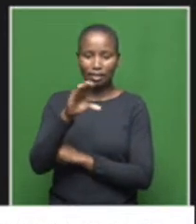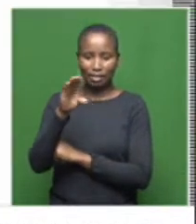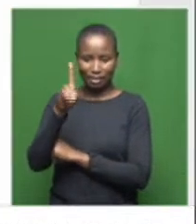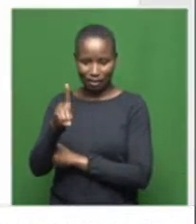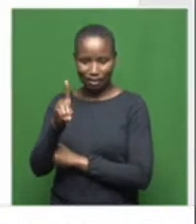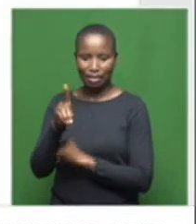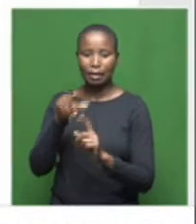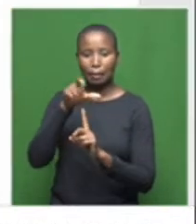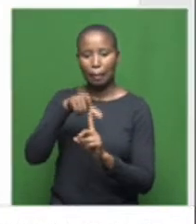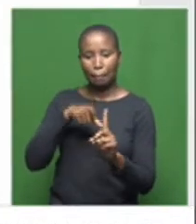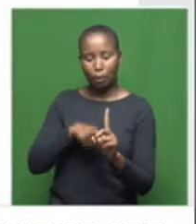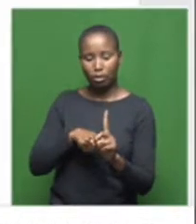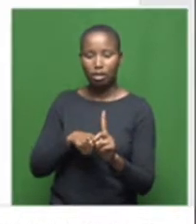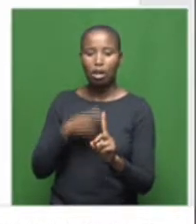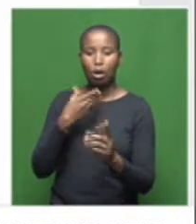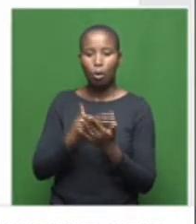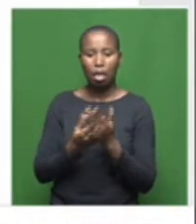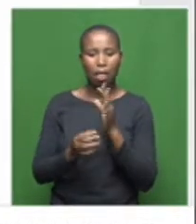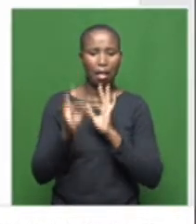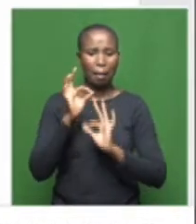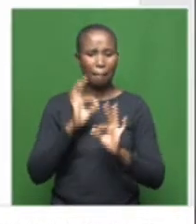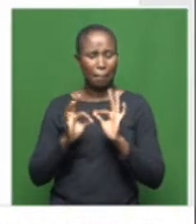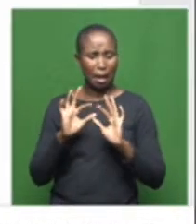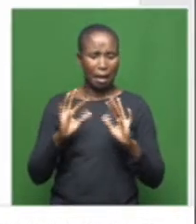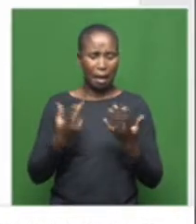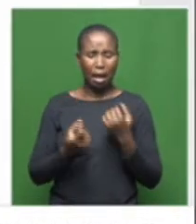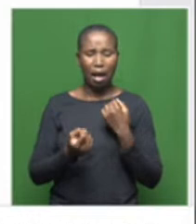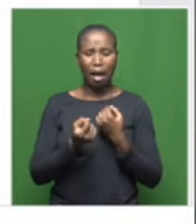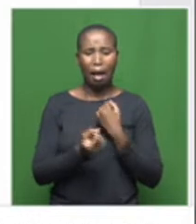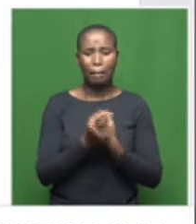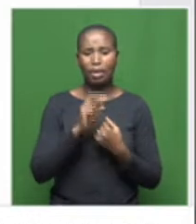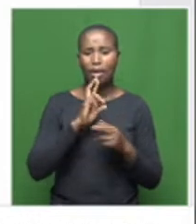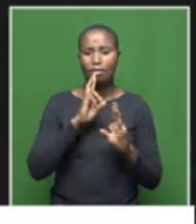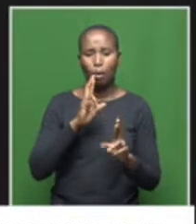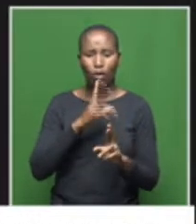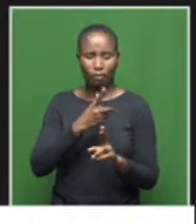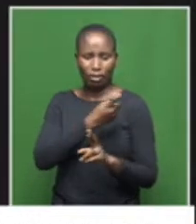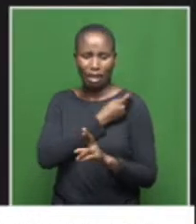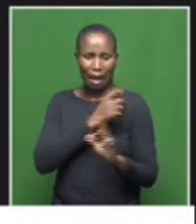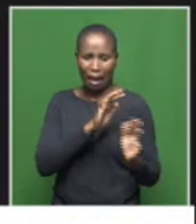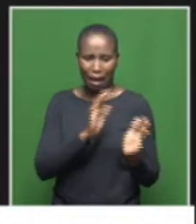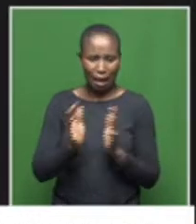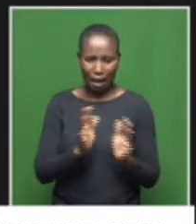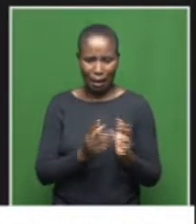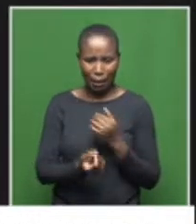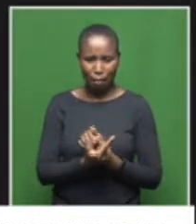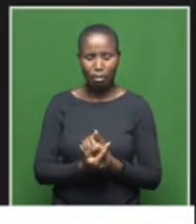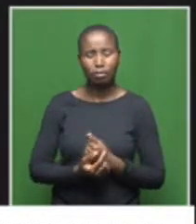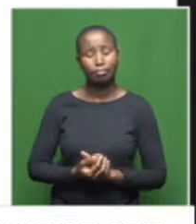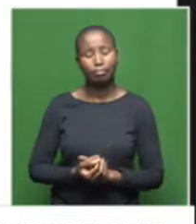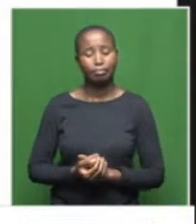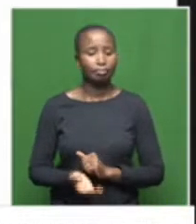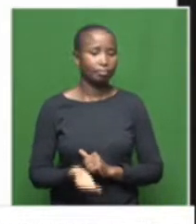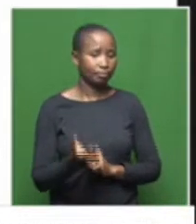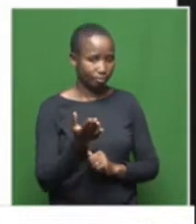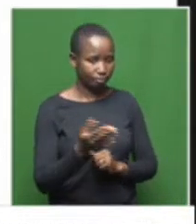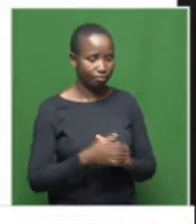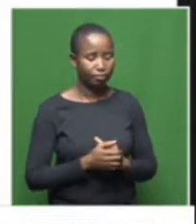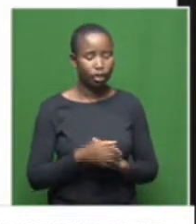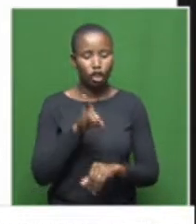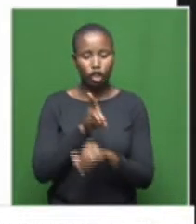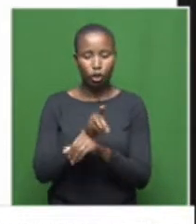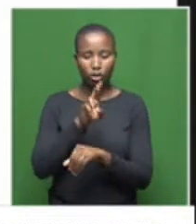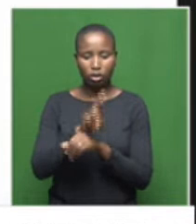provide us with the epidemiological report as far as the vaccination is concerned. Over to you, Dr. Michelle and Dr.